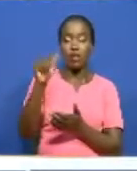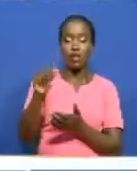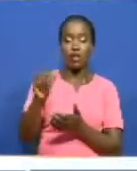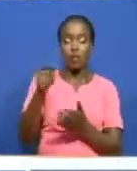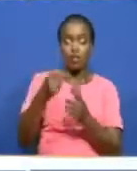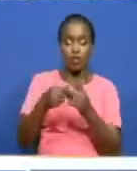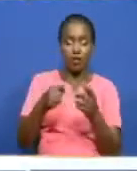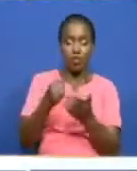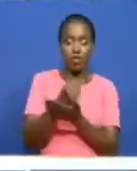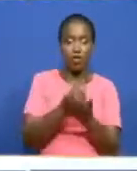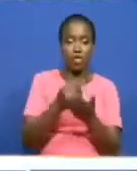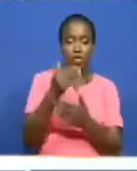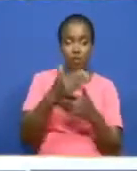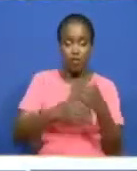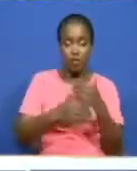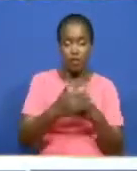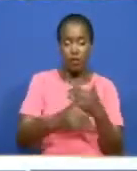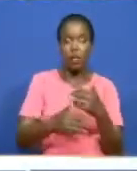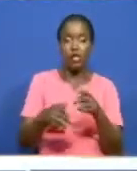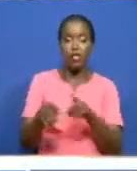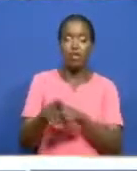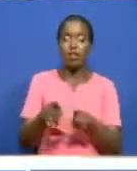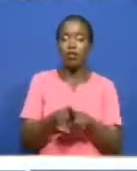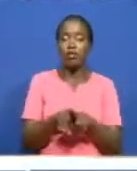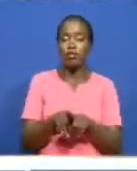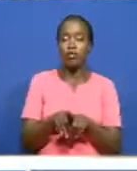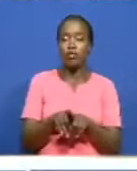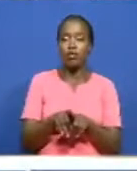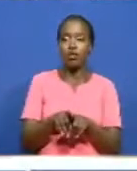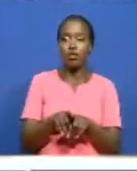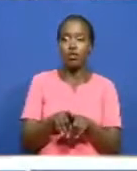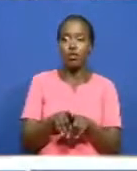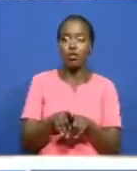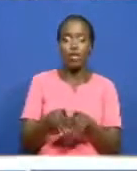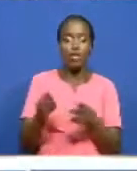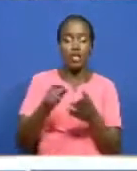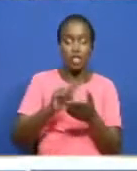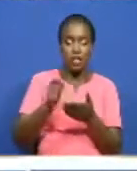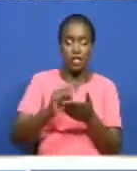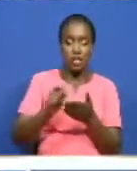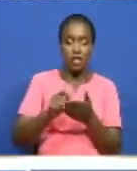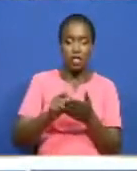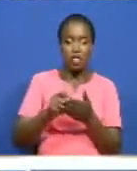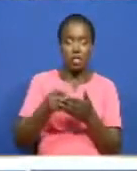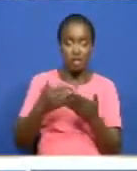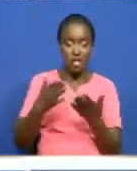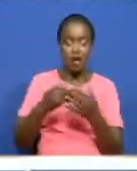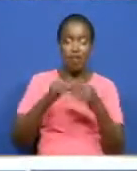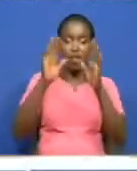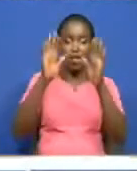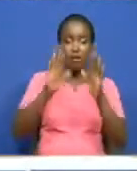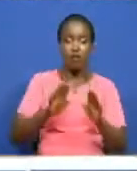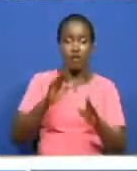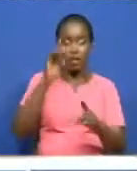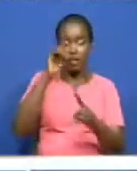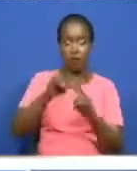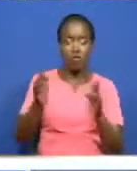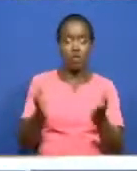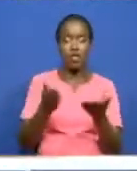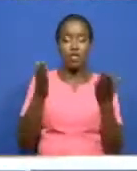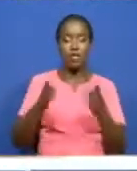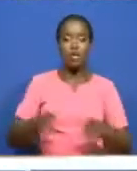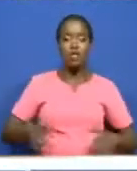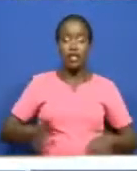rising demand. At the same time, paint manufacturer Kansai Plascon has rolled out a campaign aimed at encouraging the use